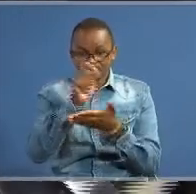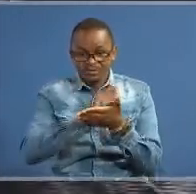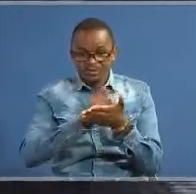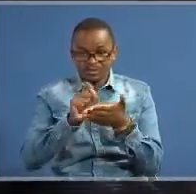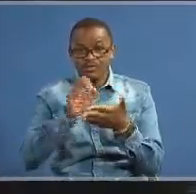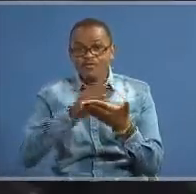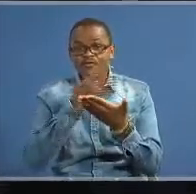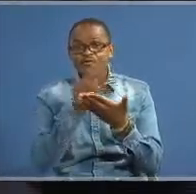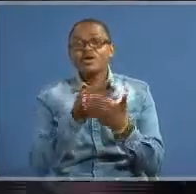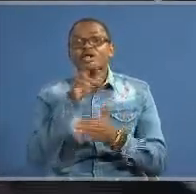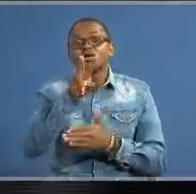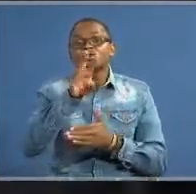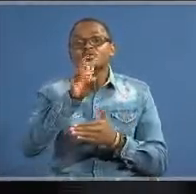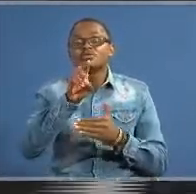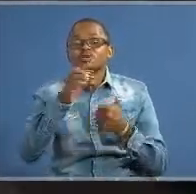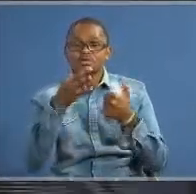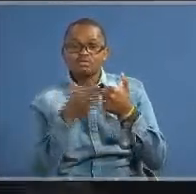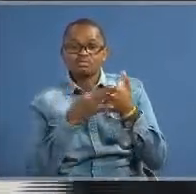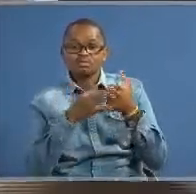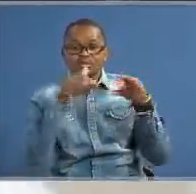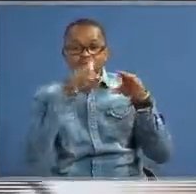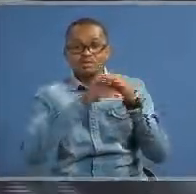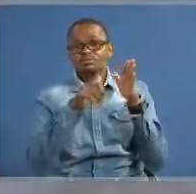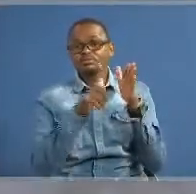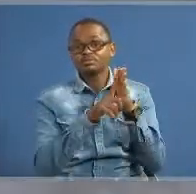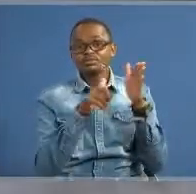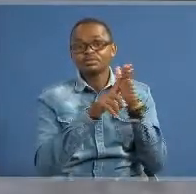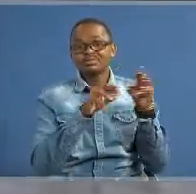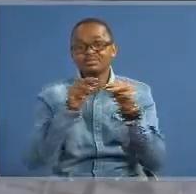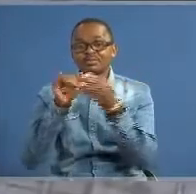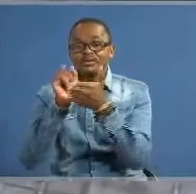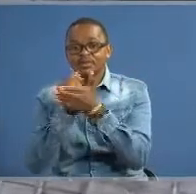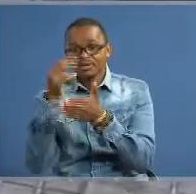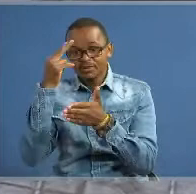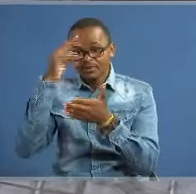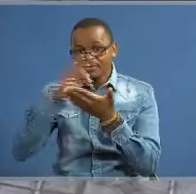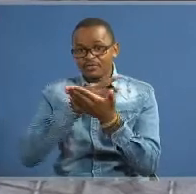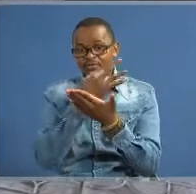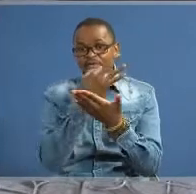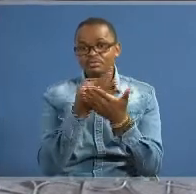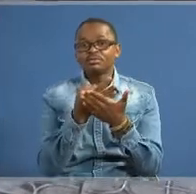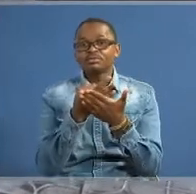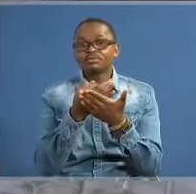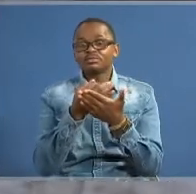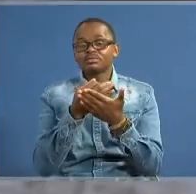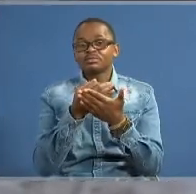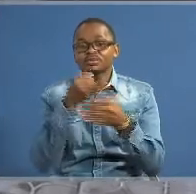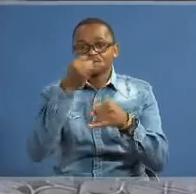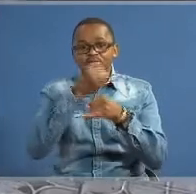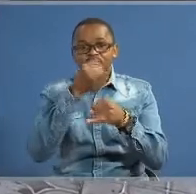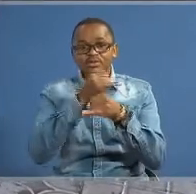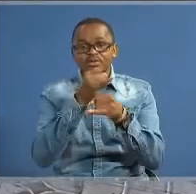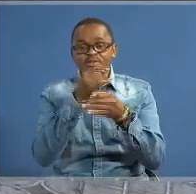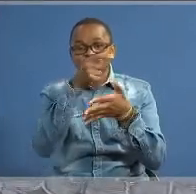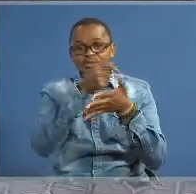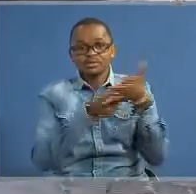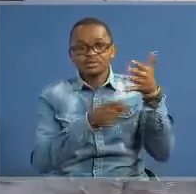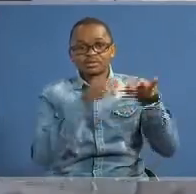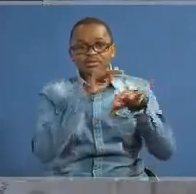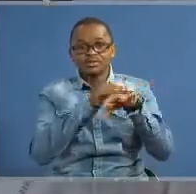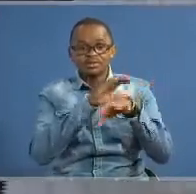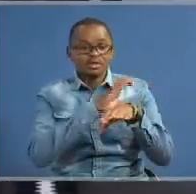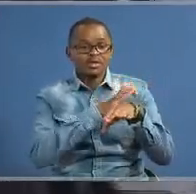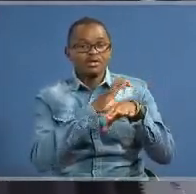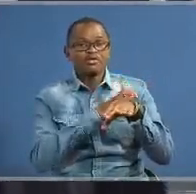the Finance Bill 2019 into law, a move that will see financial lending institutions charge interest rate at their